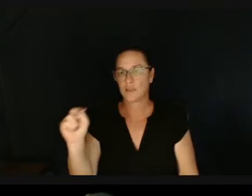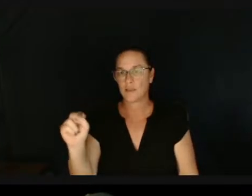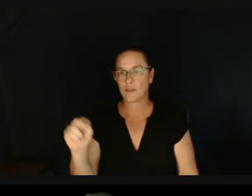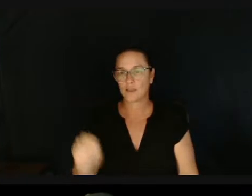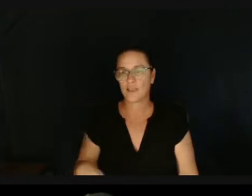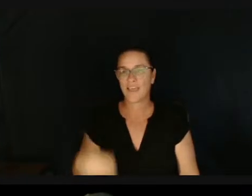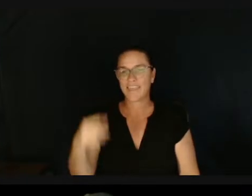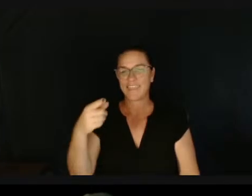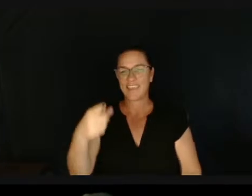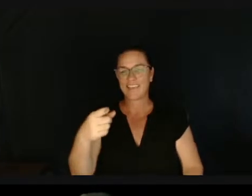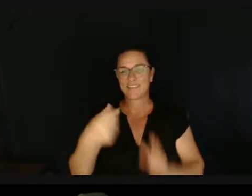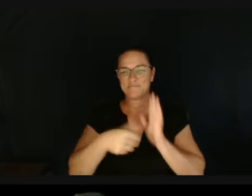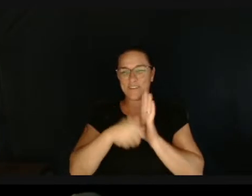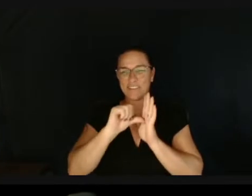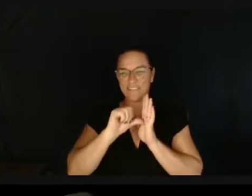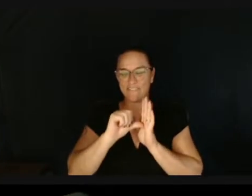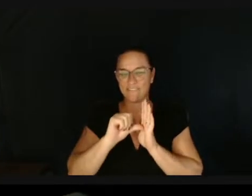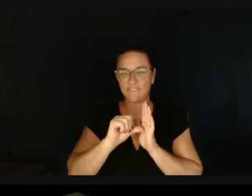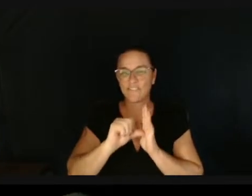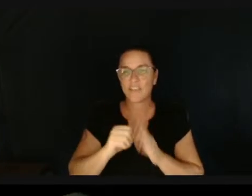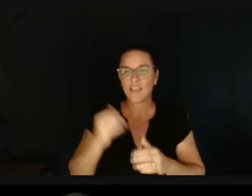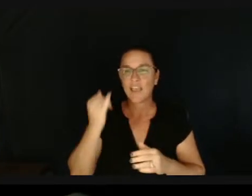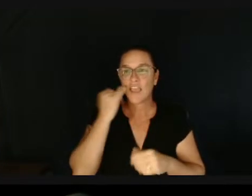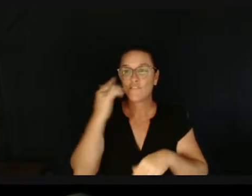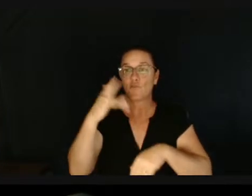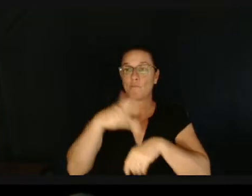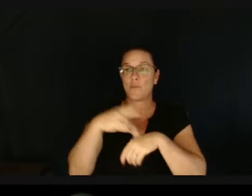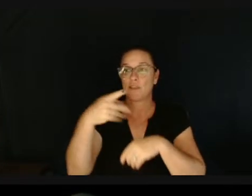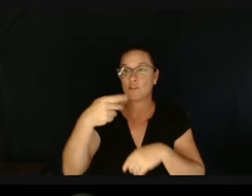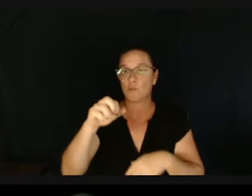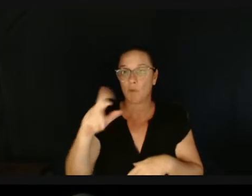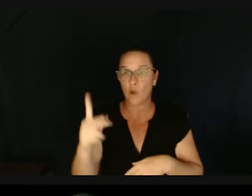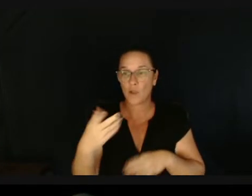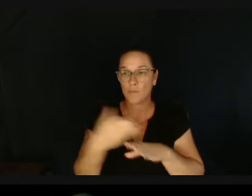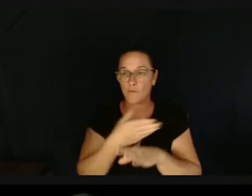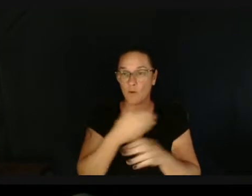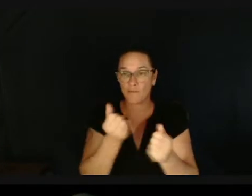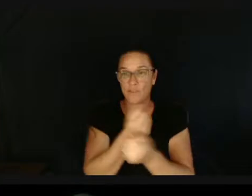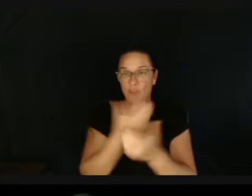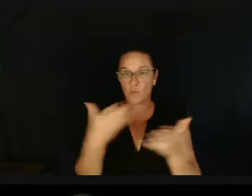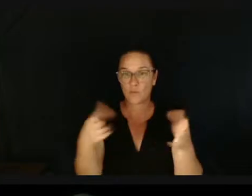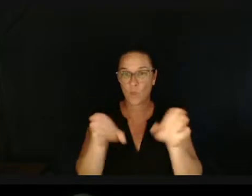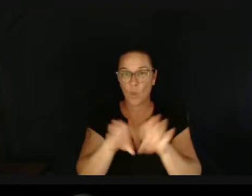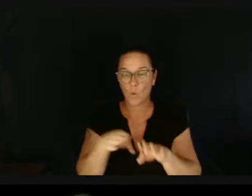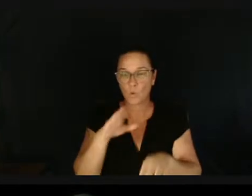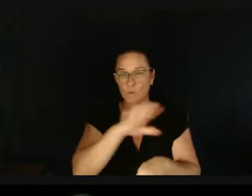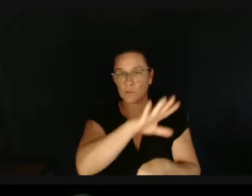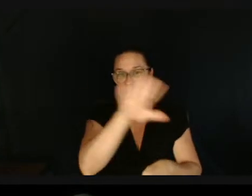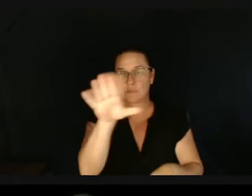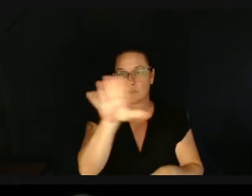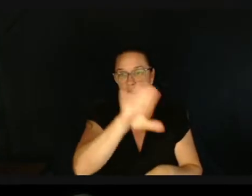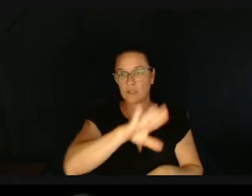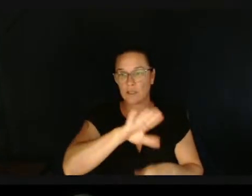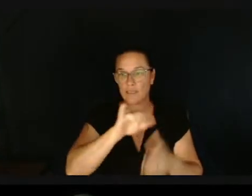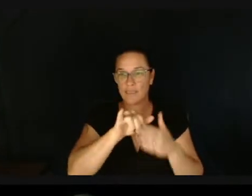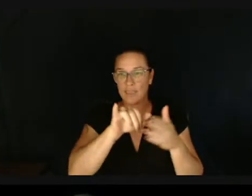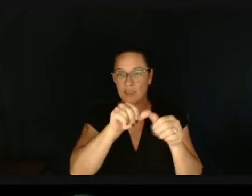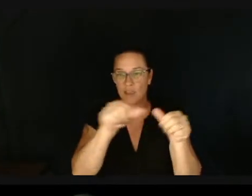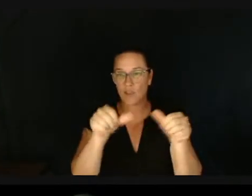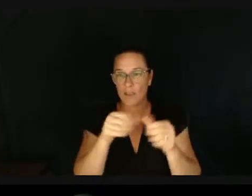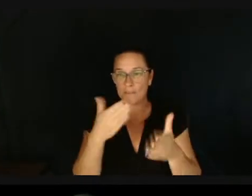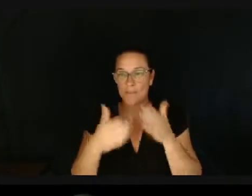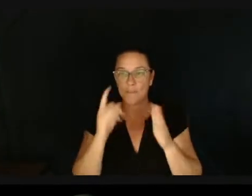This one impressive as well. So if you've been to the park before this whole area was closed off, you might recognize